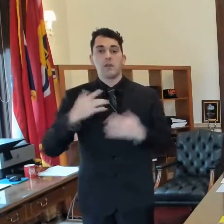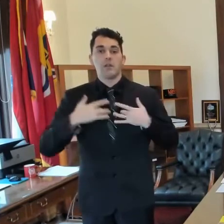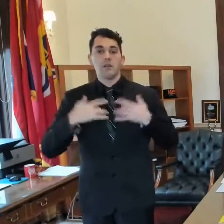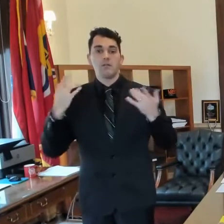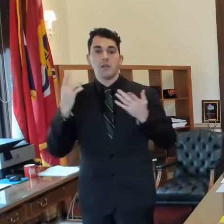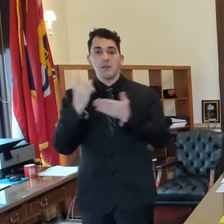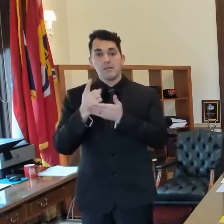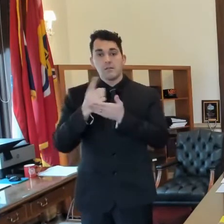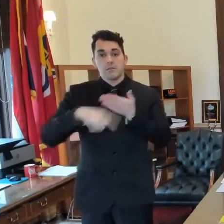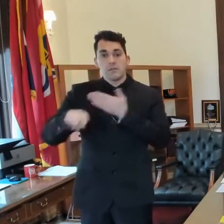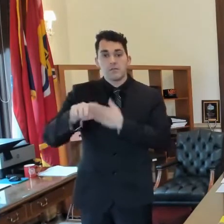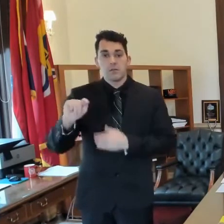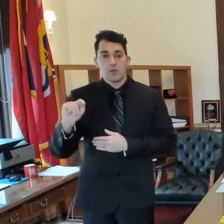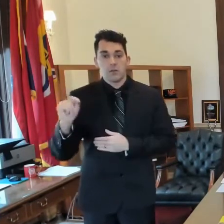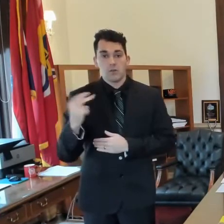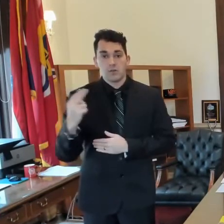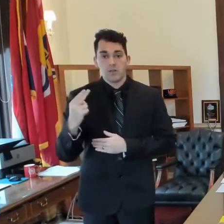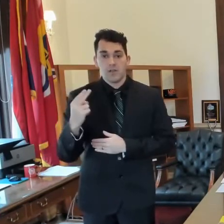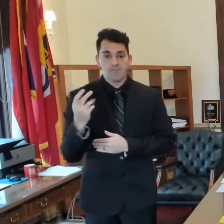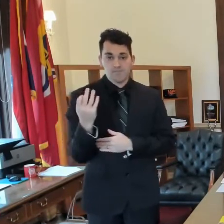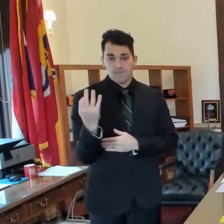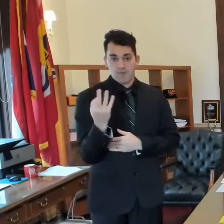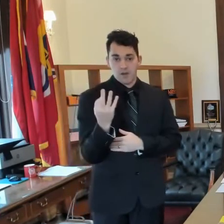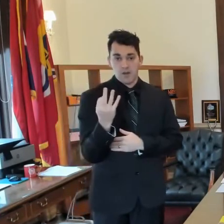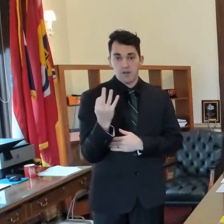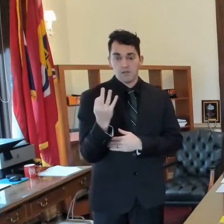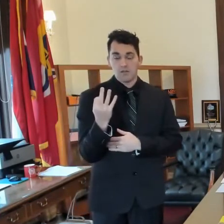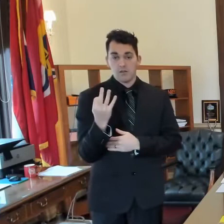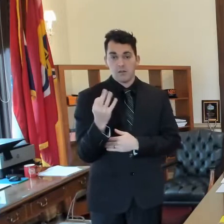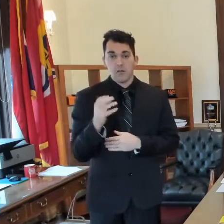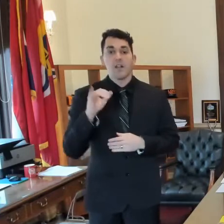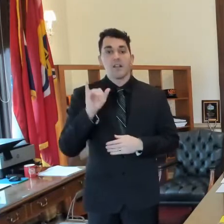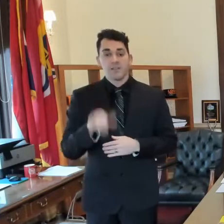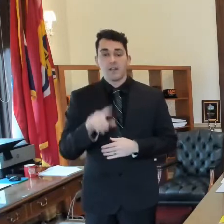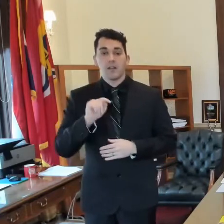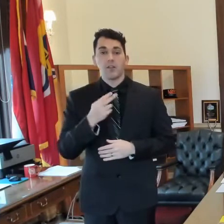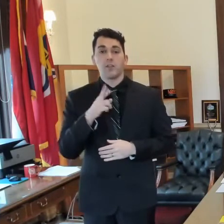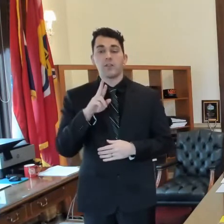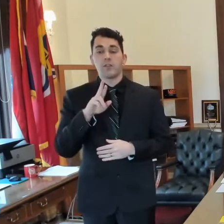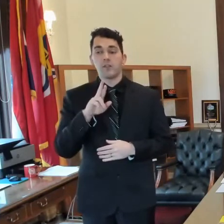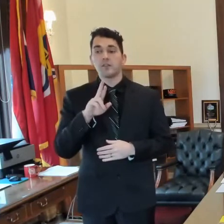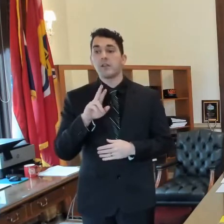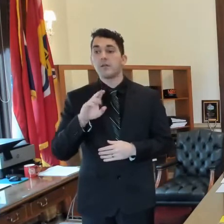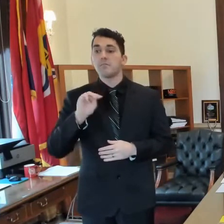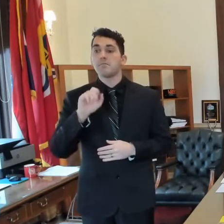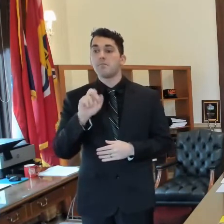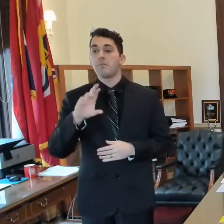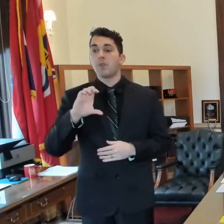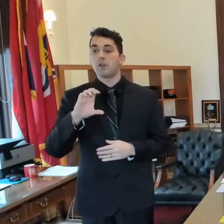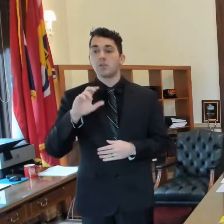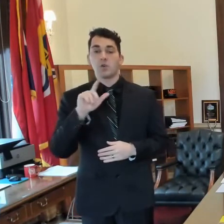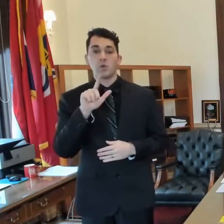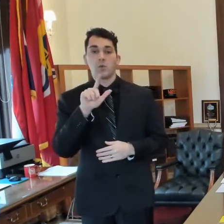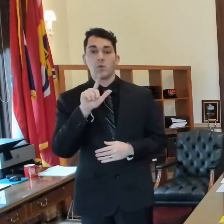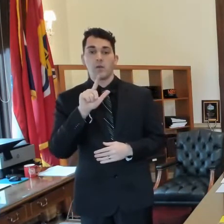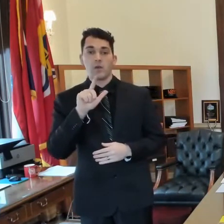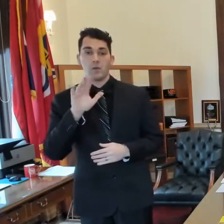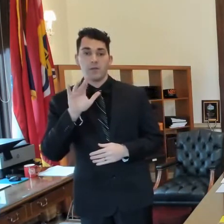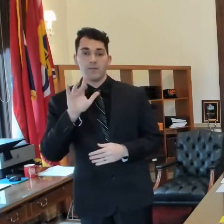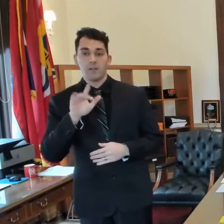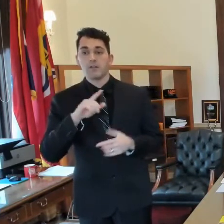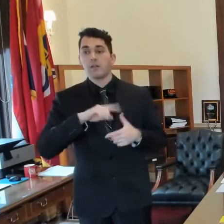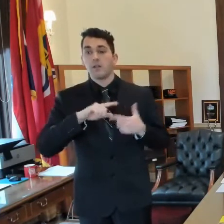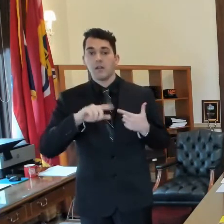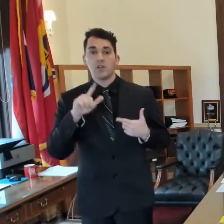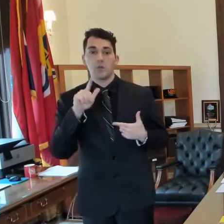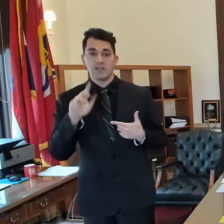next Thursday and Friday. So that's Thursday, March 25th, Friday, March 26th. That